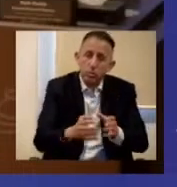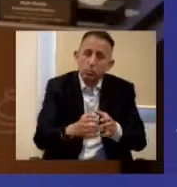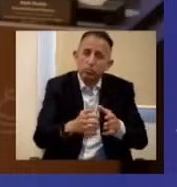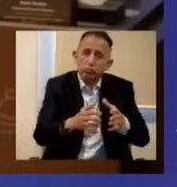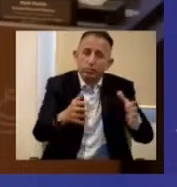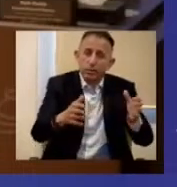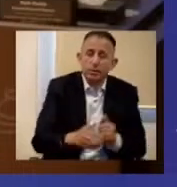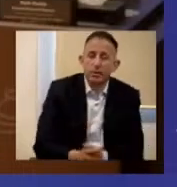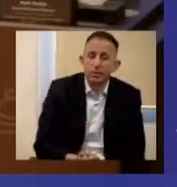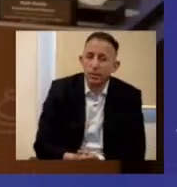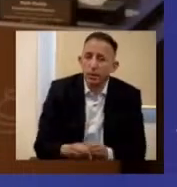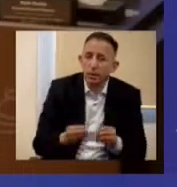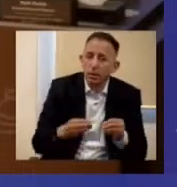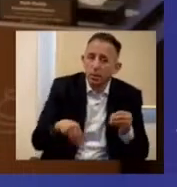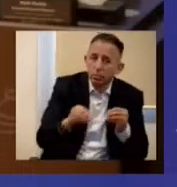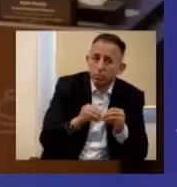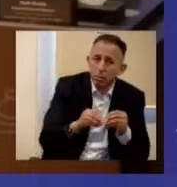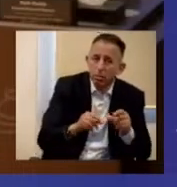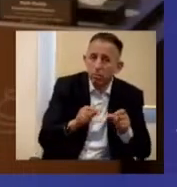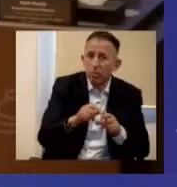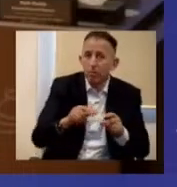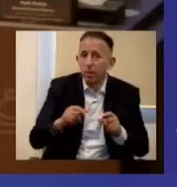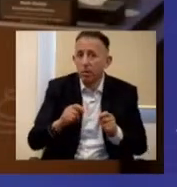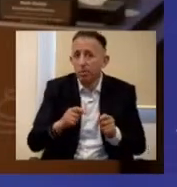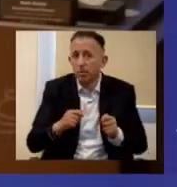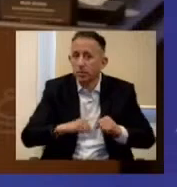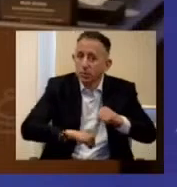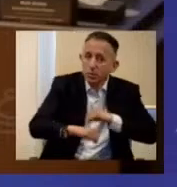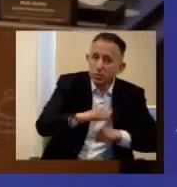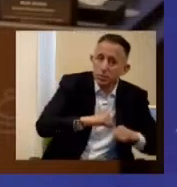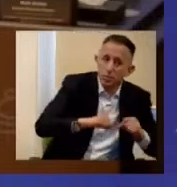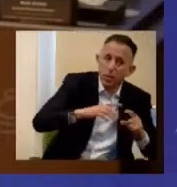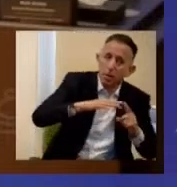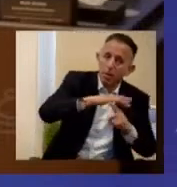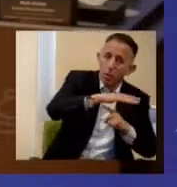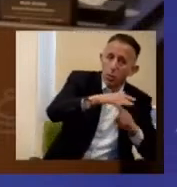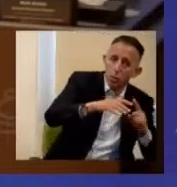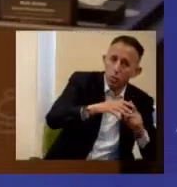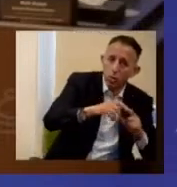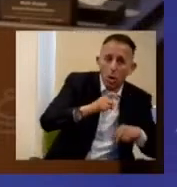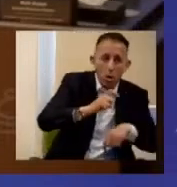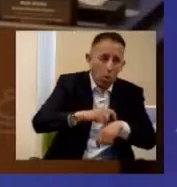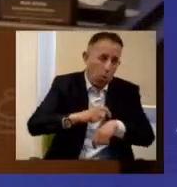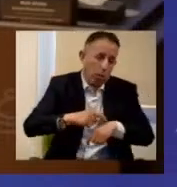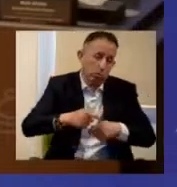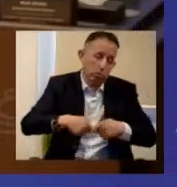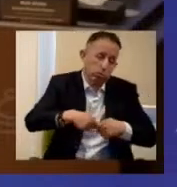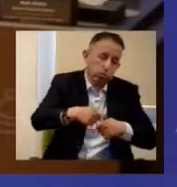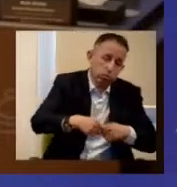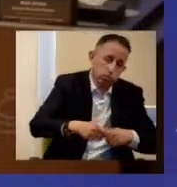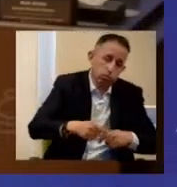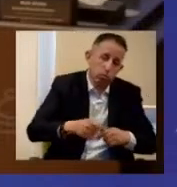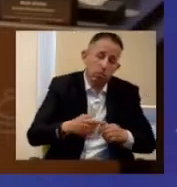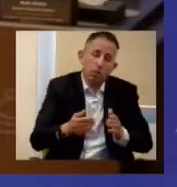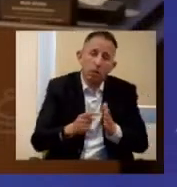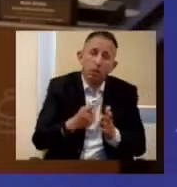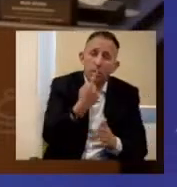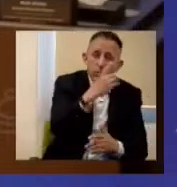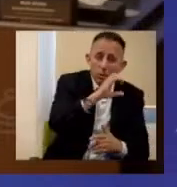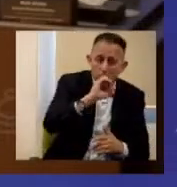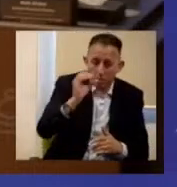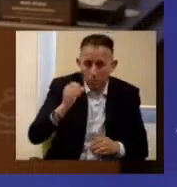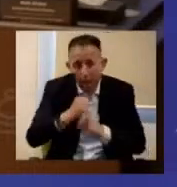century and a few centuries. And you have the technology dynamics. And the technology dynamics is much faster.